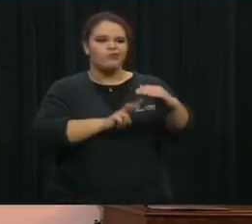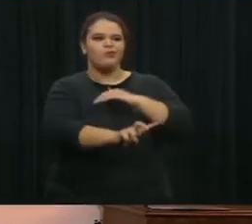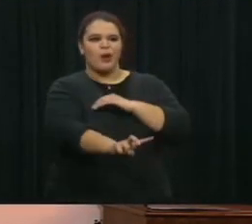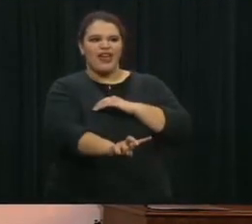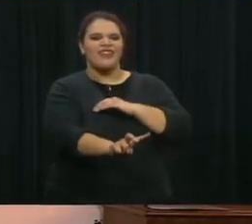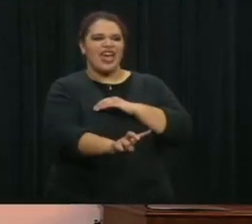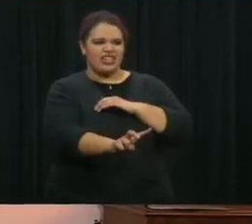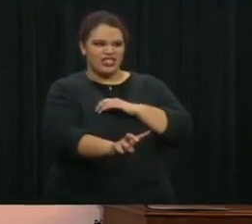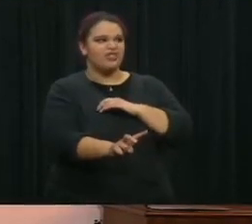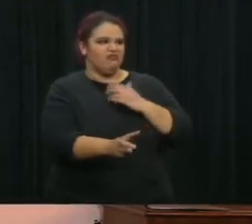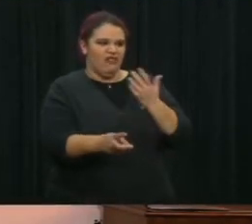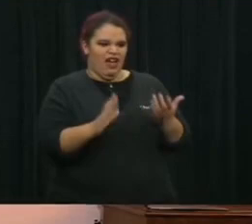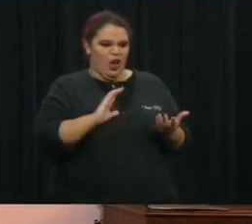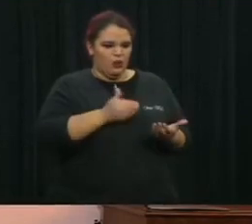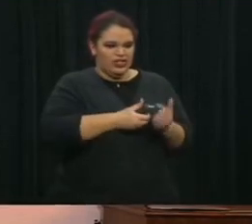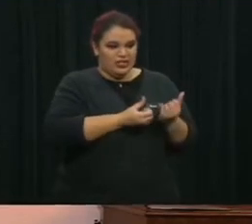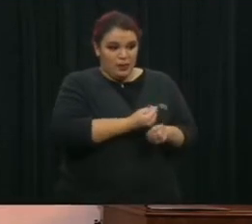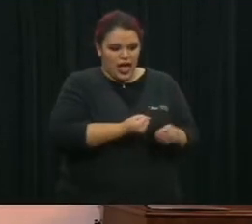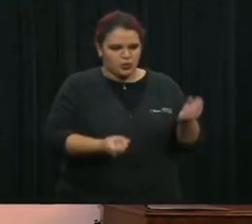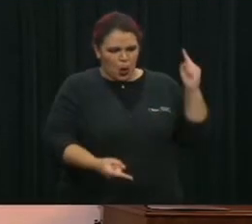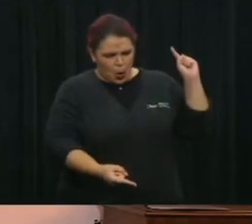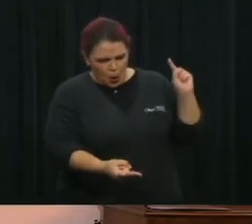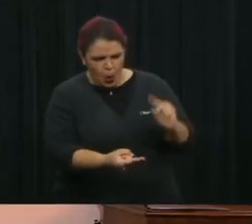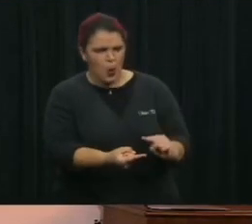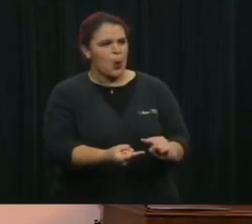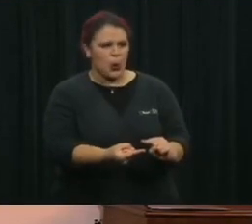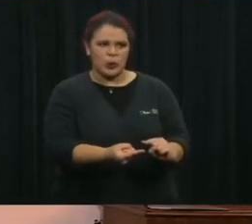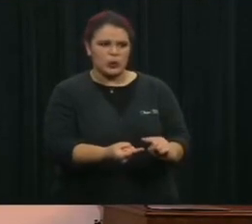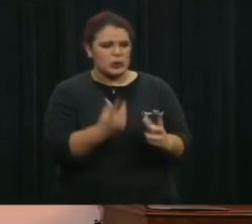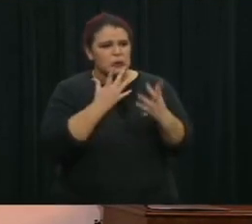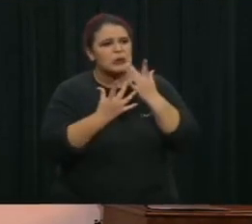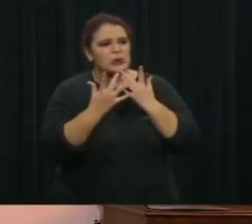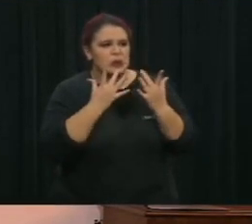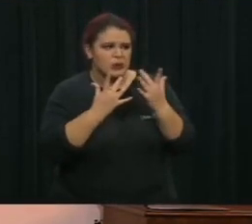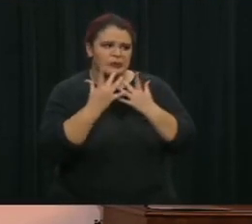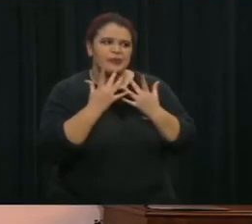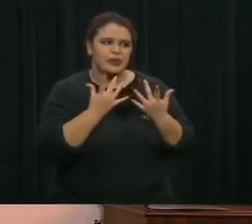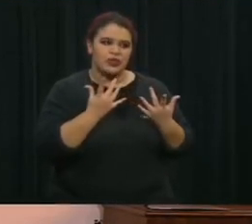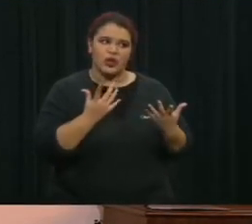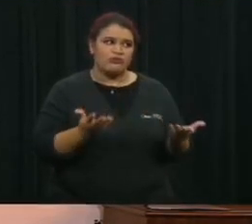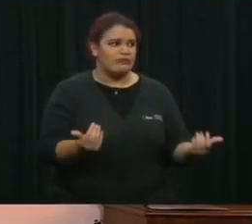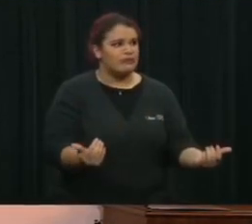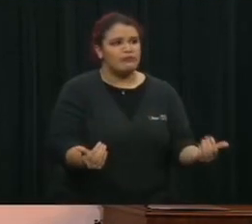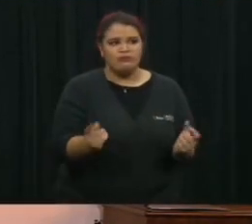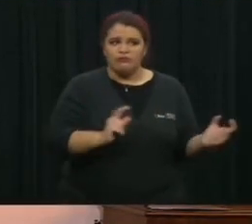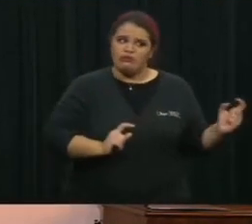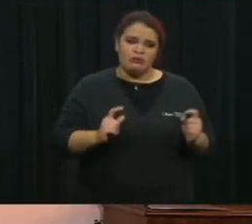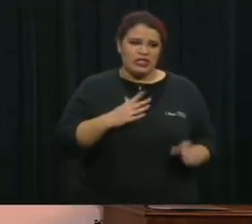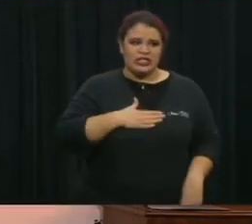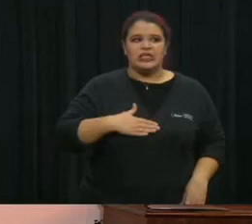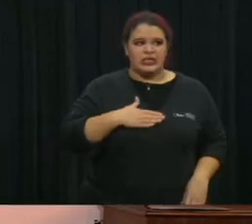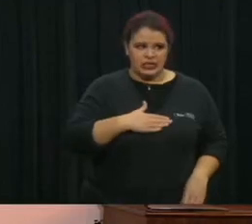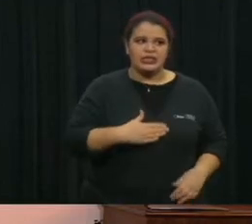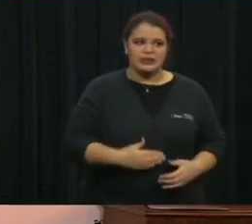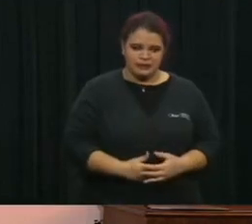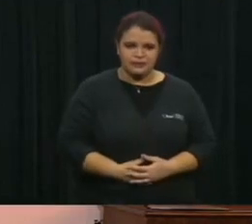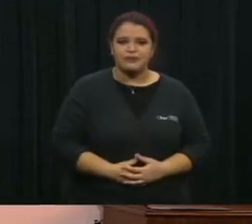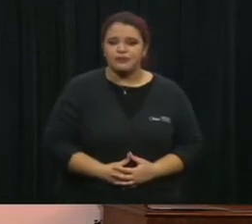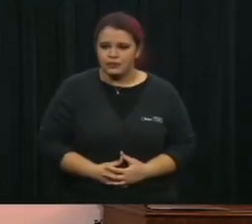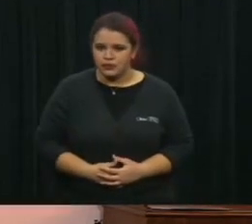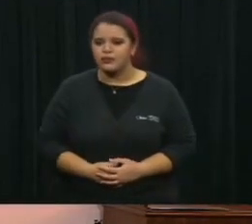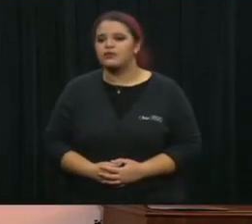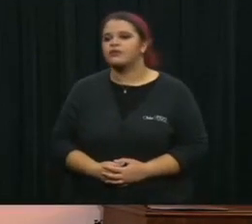can get. Thank you. Hi, Governor. Jeremy Pelzer at Cleveland.com. I wanted to see if you had an update